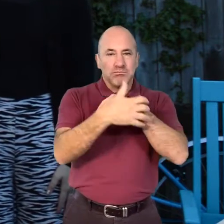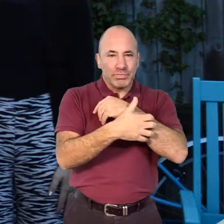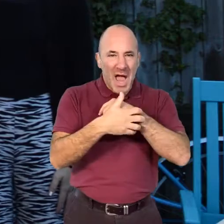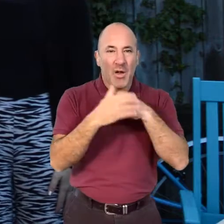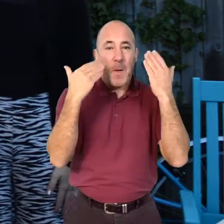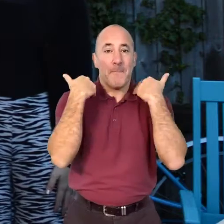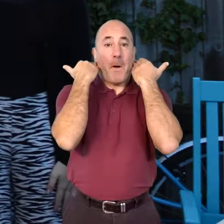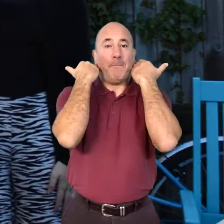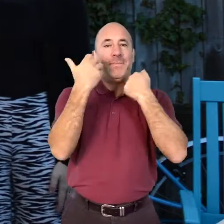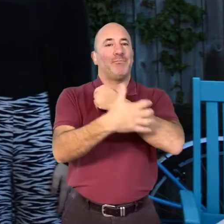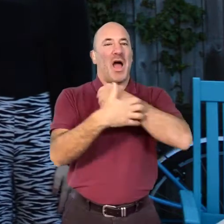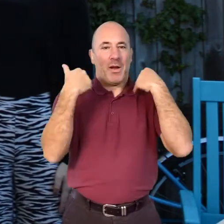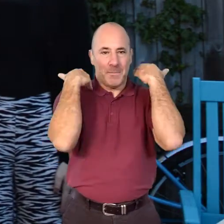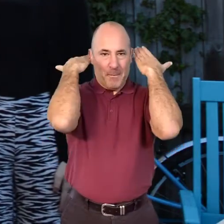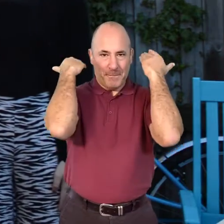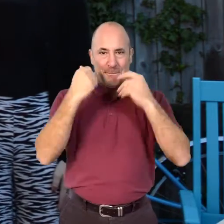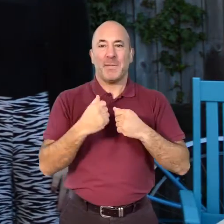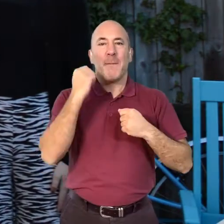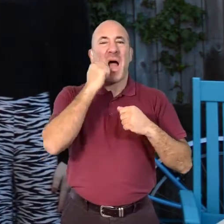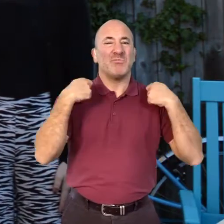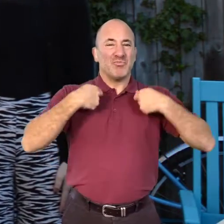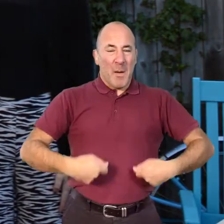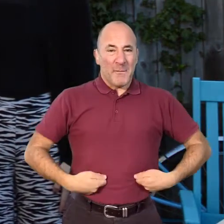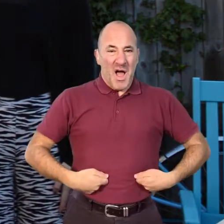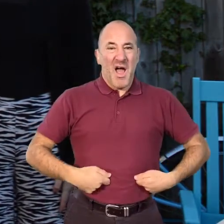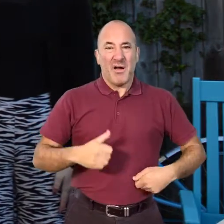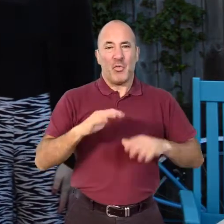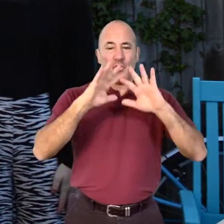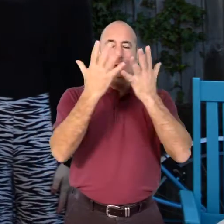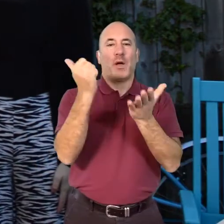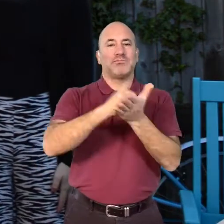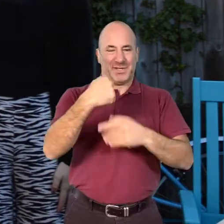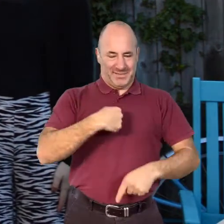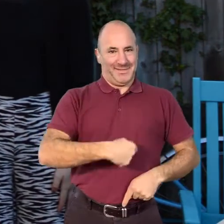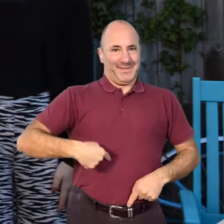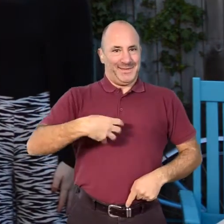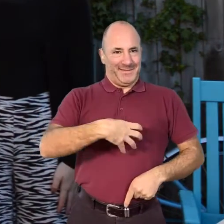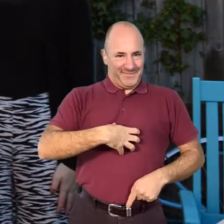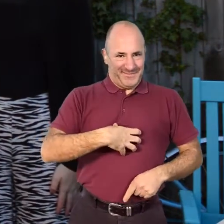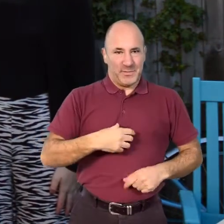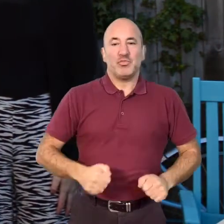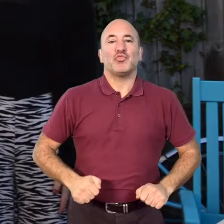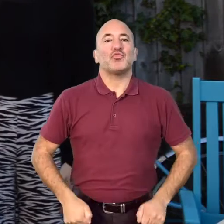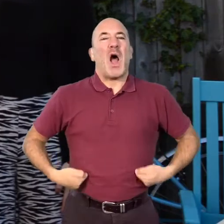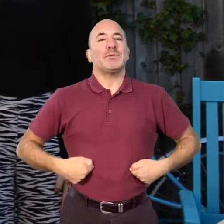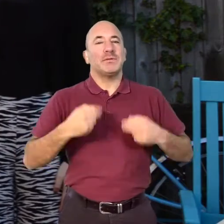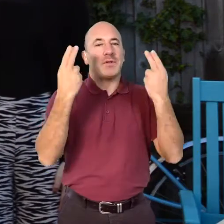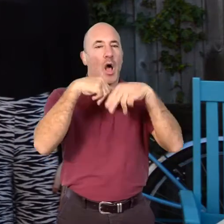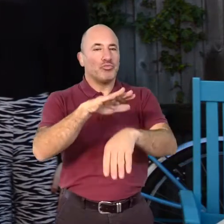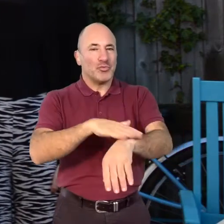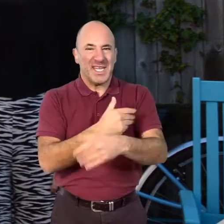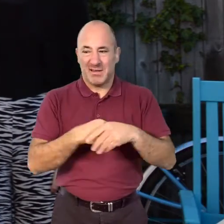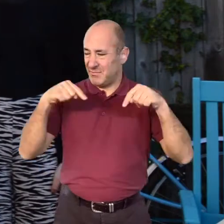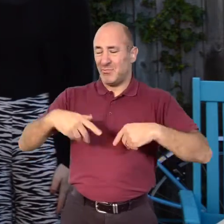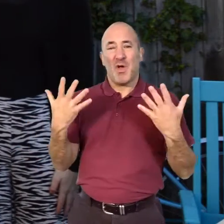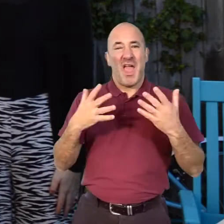hair. I'm wearing a black jumper with a print of the world on it and dark green trousers. We are stood